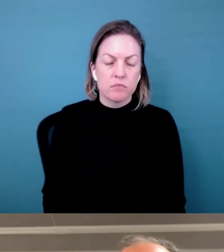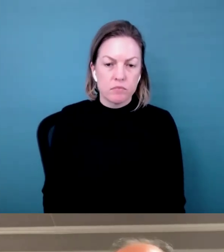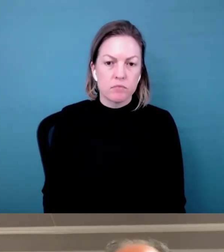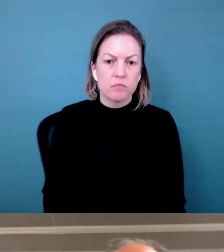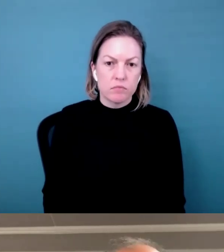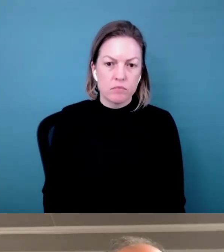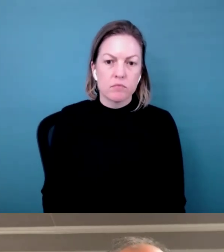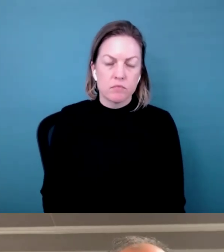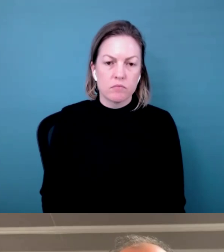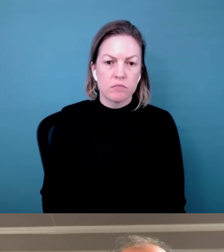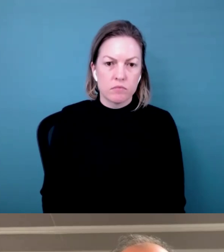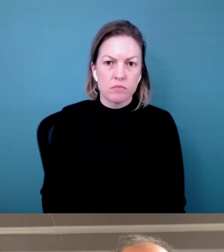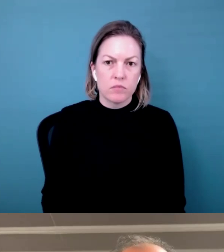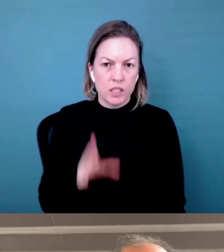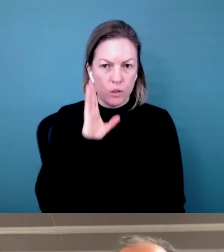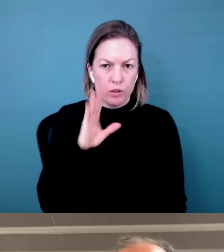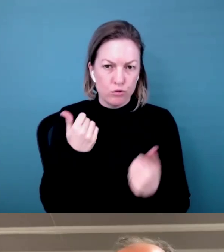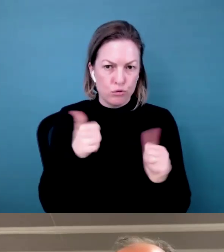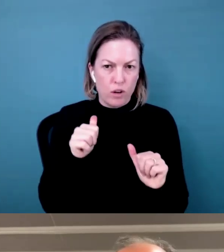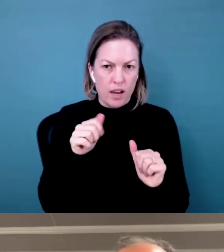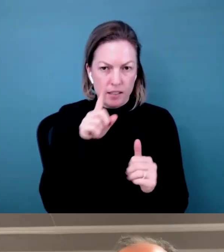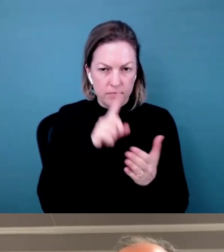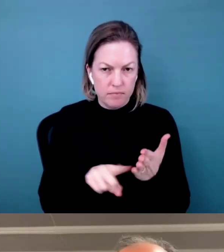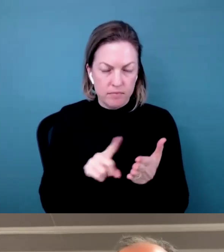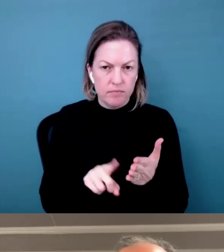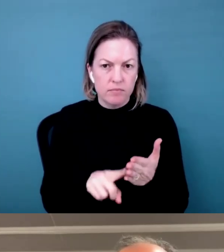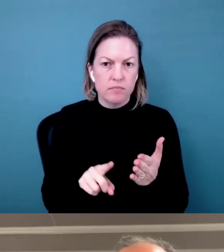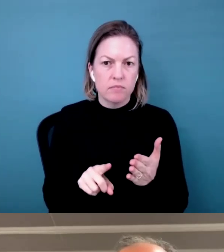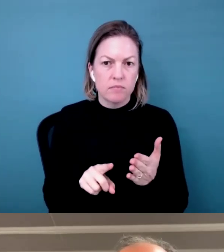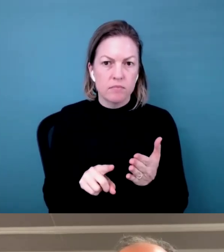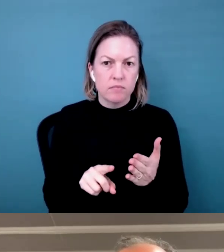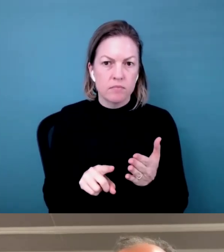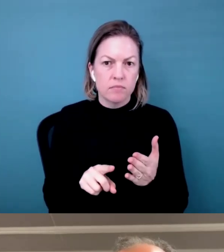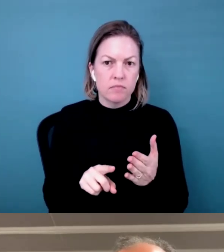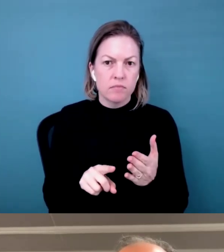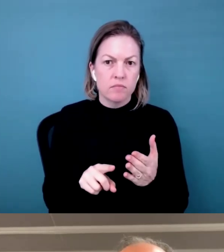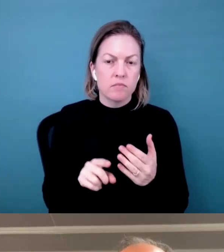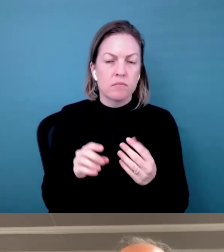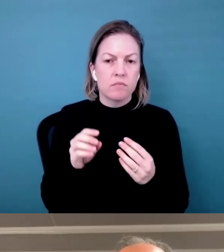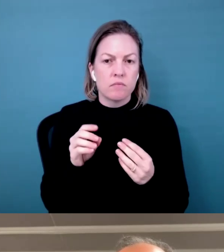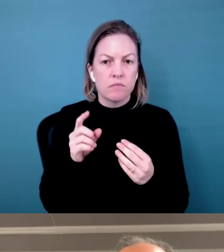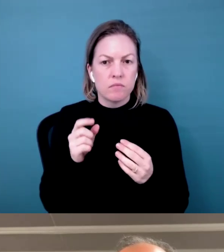And I'm probably going to try to maybe explore expanding that to male caregivers.